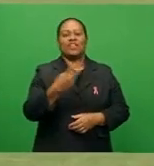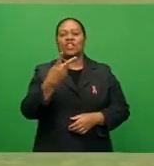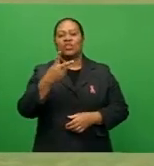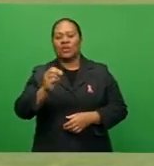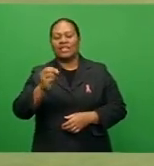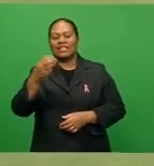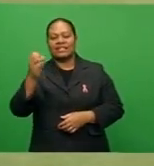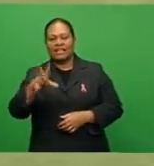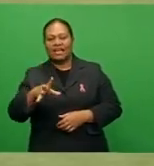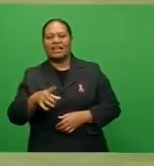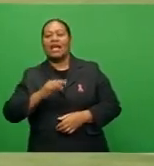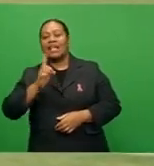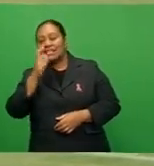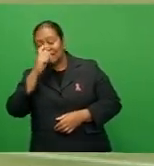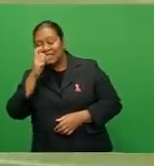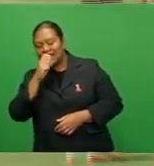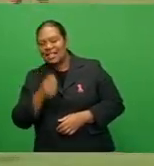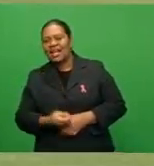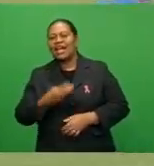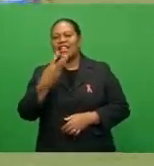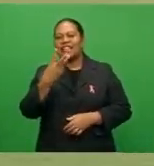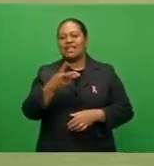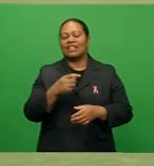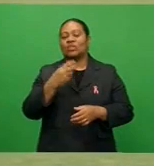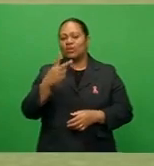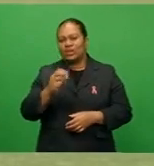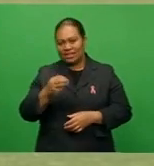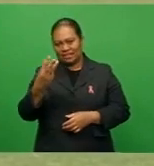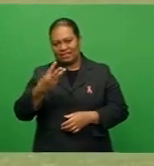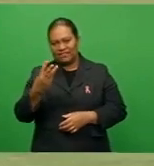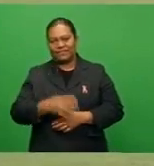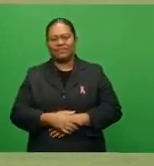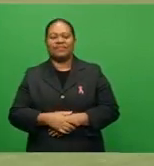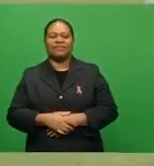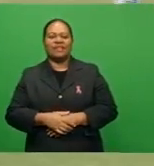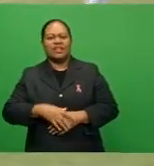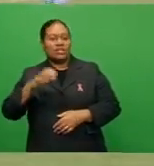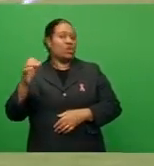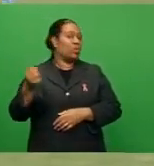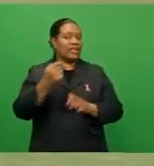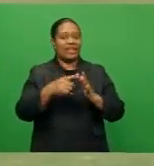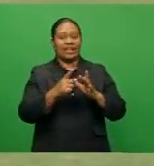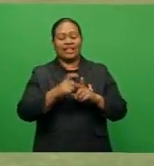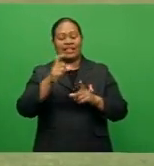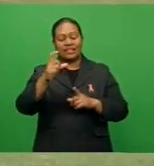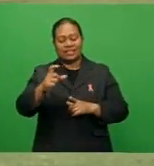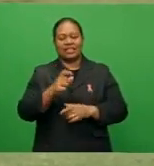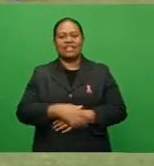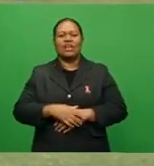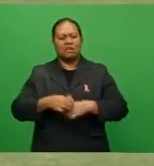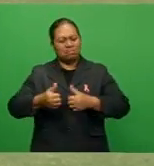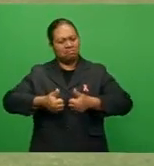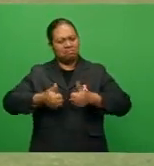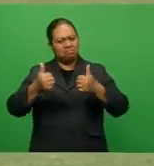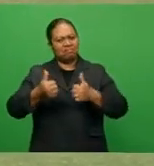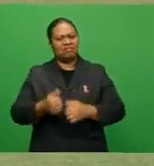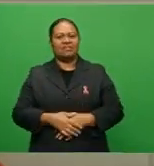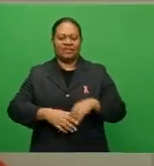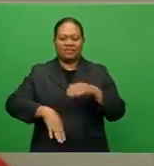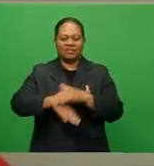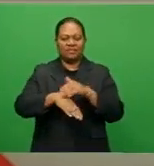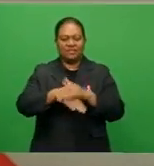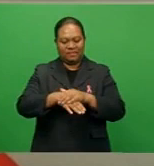while Sekola joined 3 years later. The sisters say winning the IDC title together will be the highlight of their football